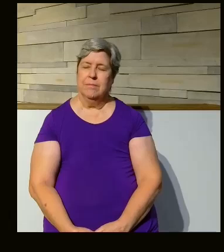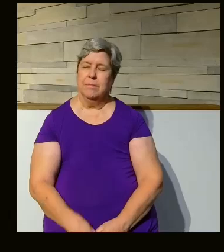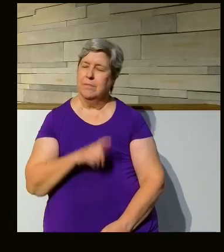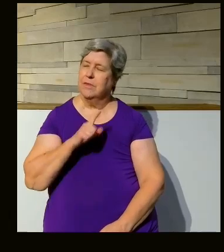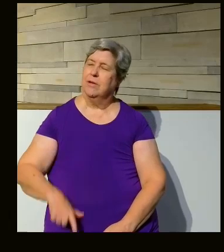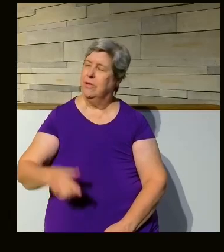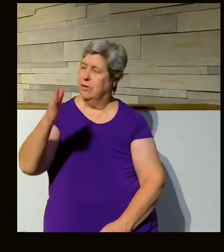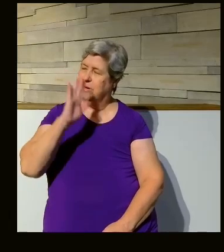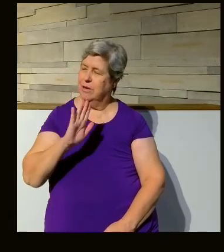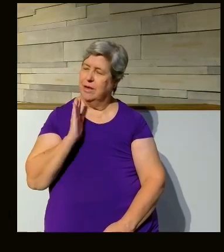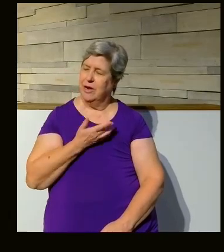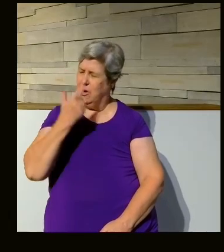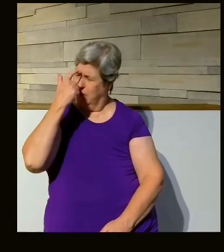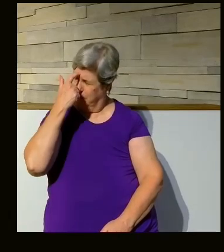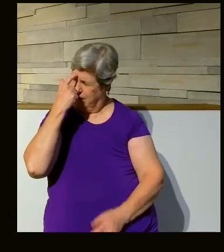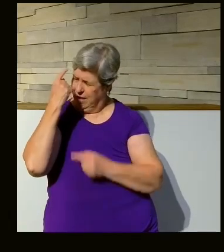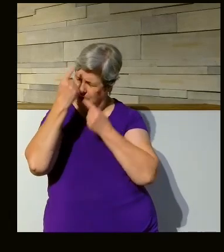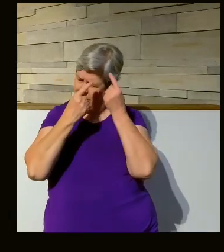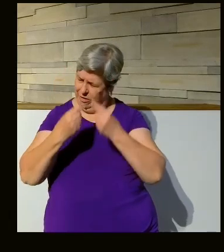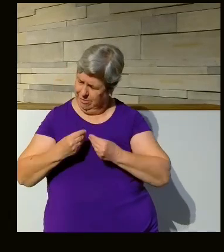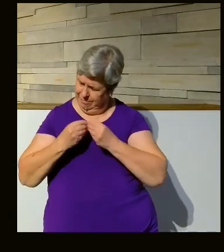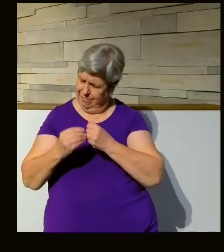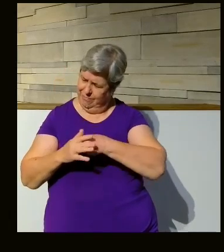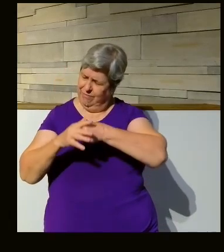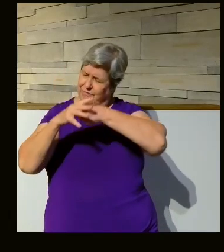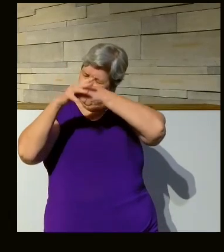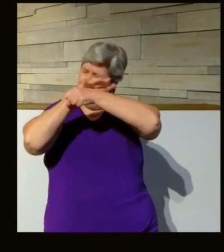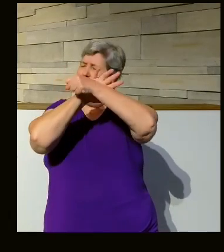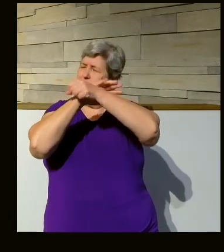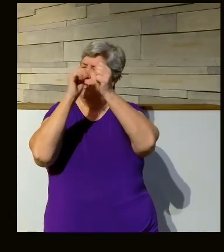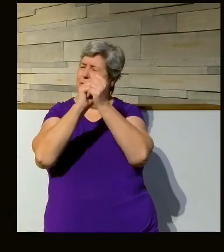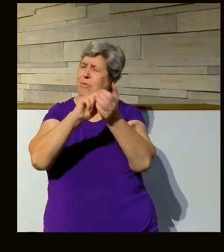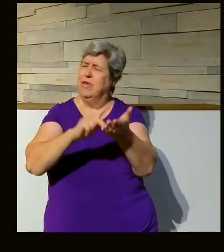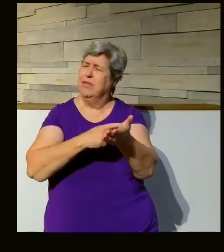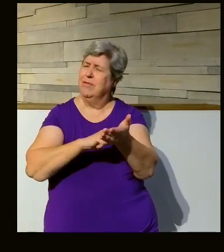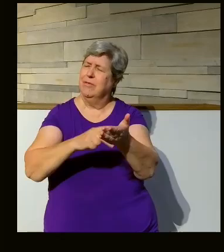Lord God, fill our minds, our thoughts with the verses of Psalm 23.